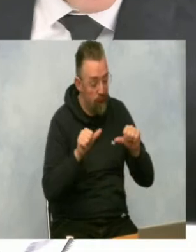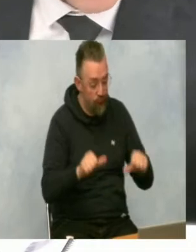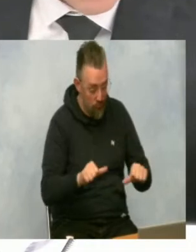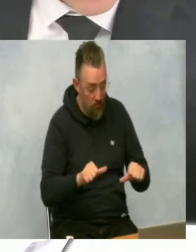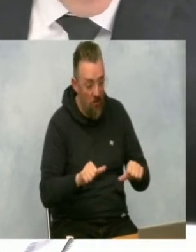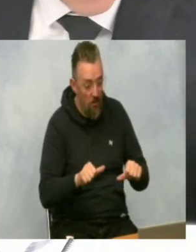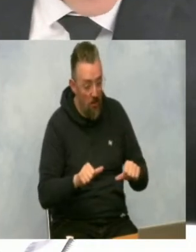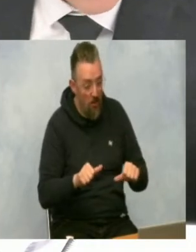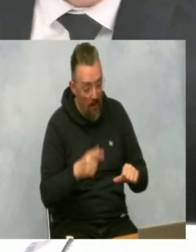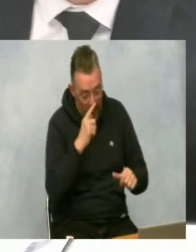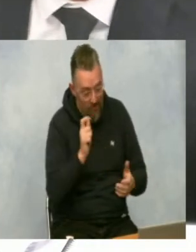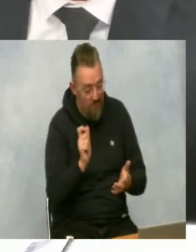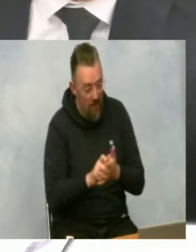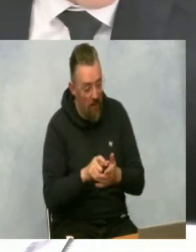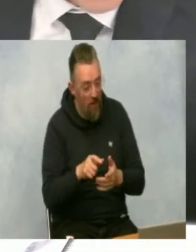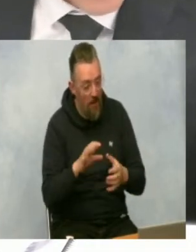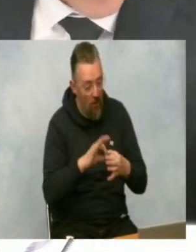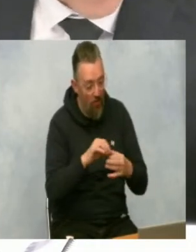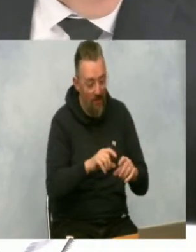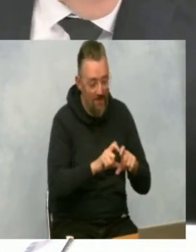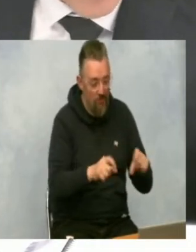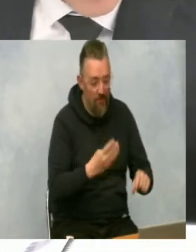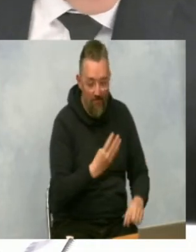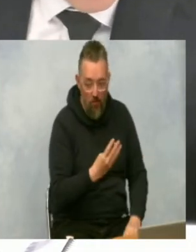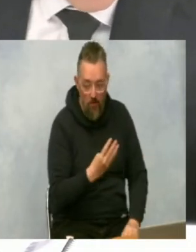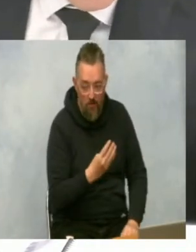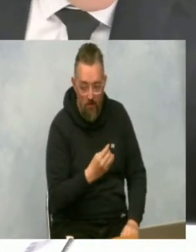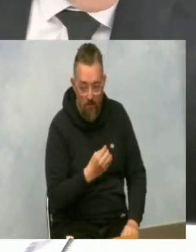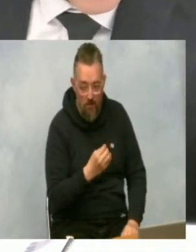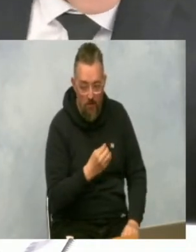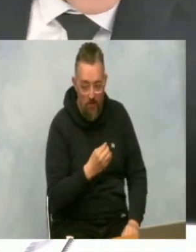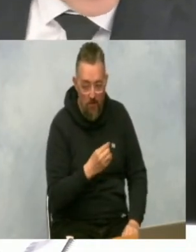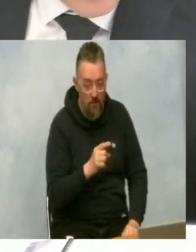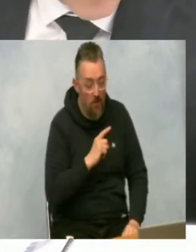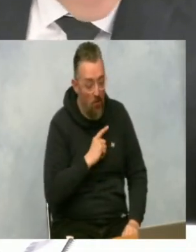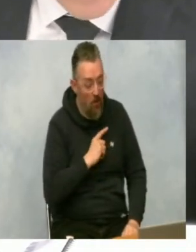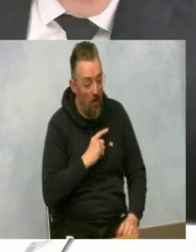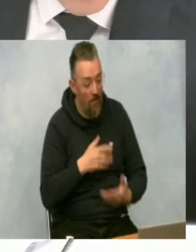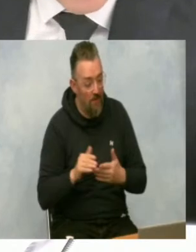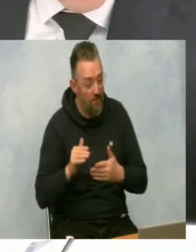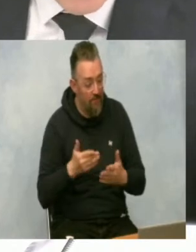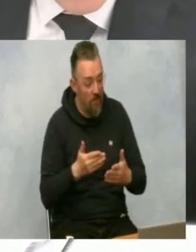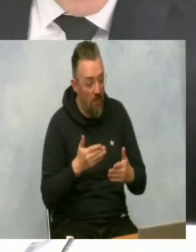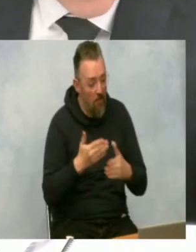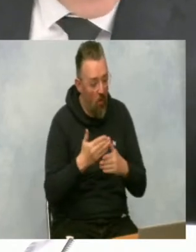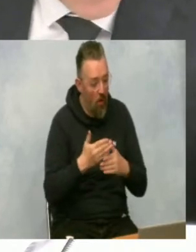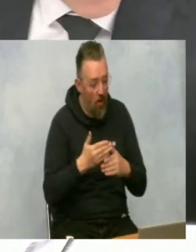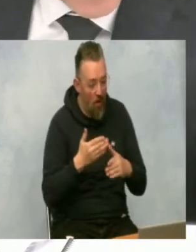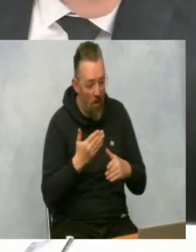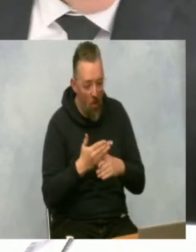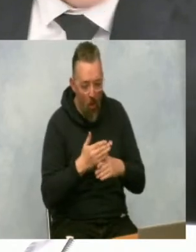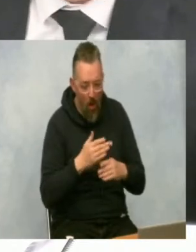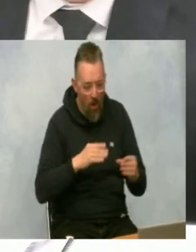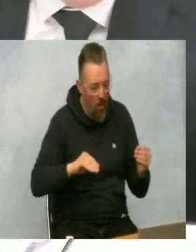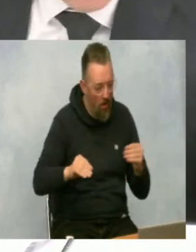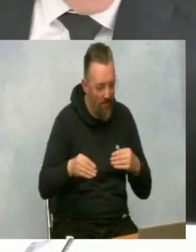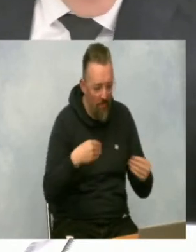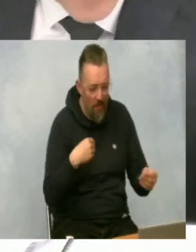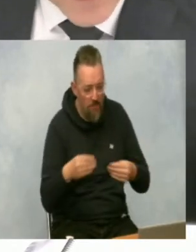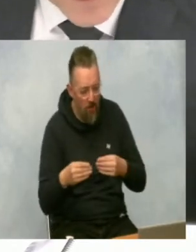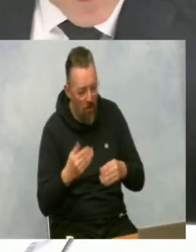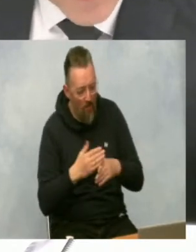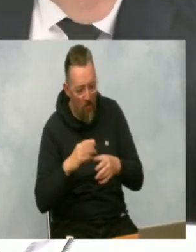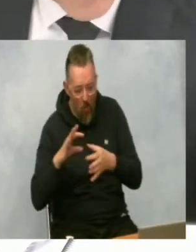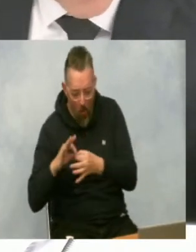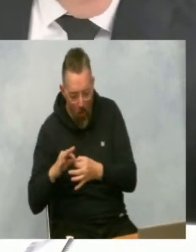terms outlined in section 4 of the report. Due to the introduction of more agile working patterns, the floor space requirement for the